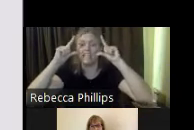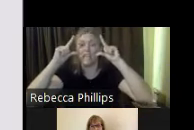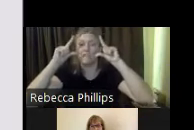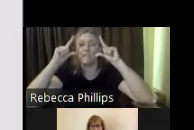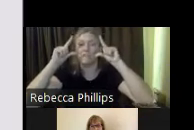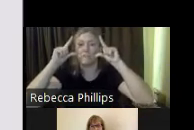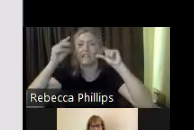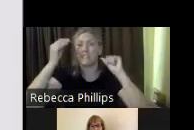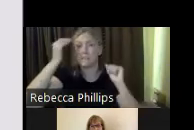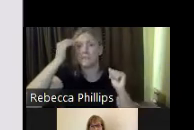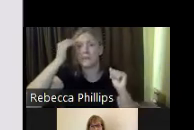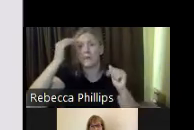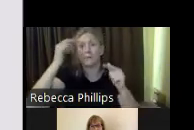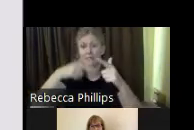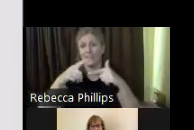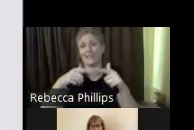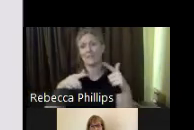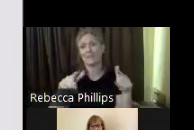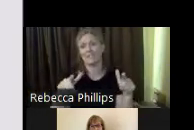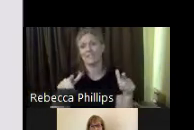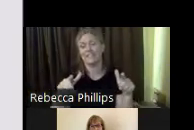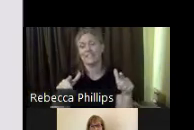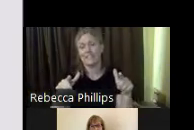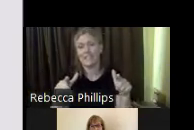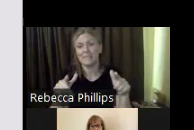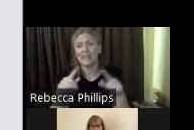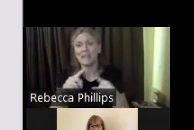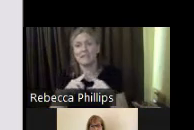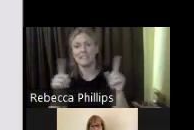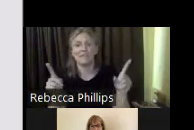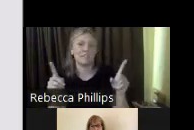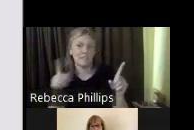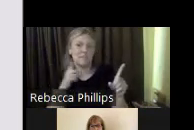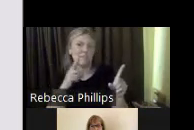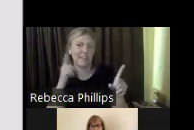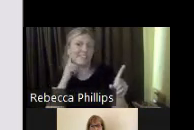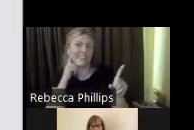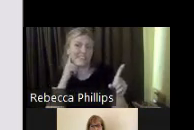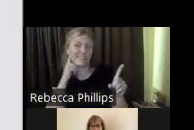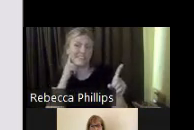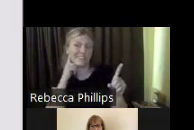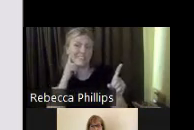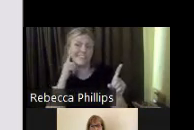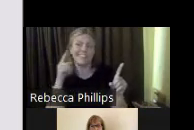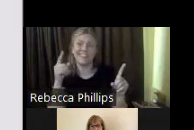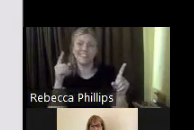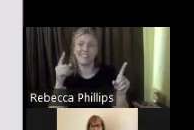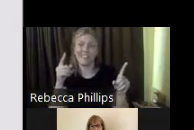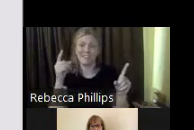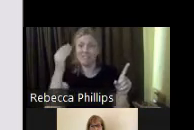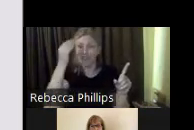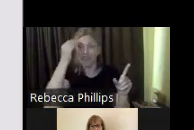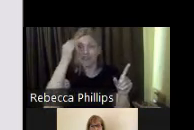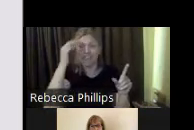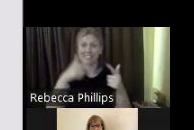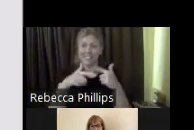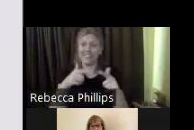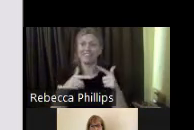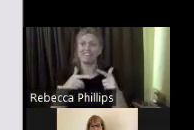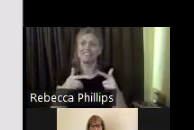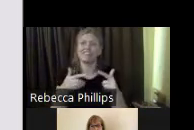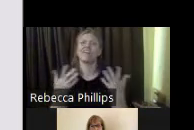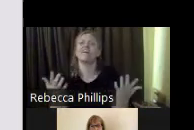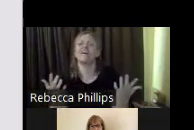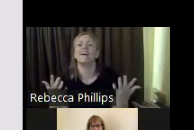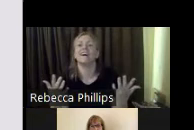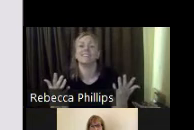Surprised. He was so surprised that someone knows sign language. So it does make a big difference for people that are deaf. That if like you know sign language,